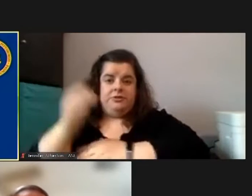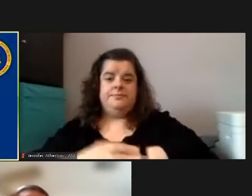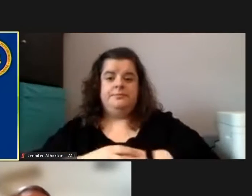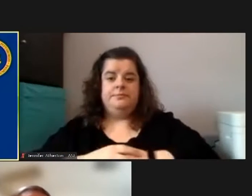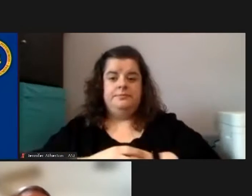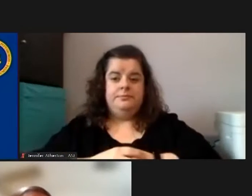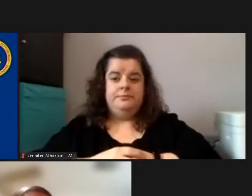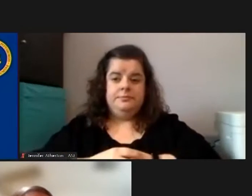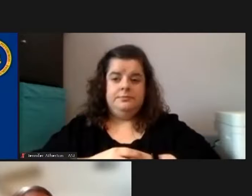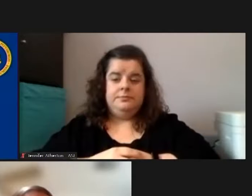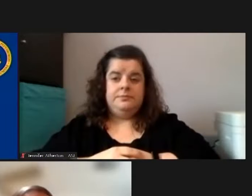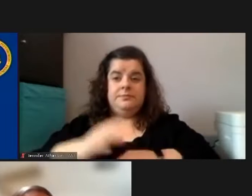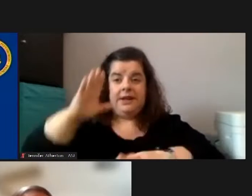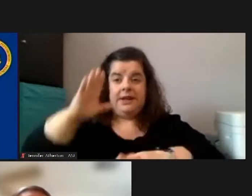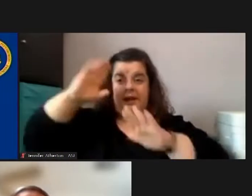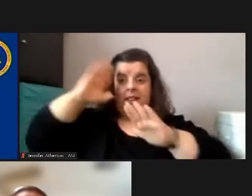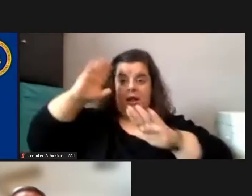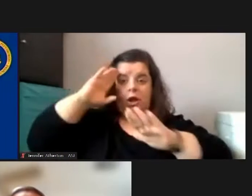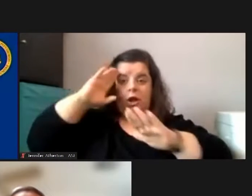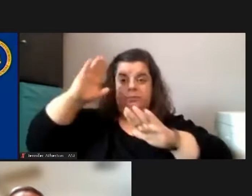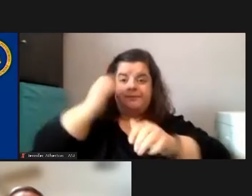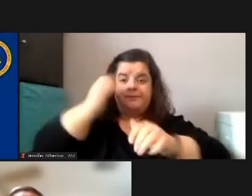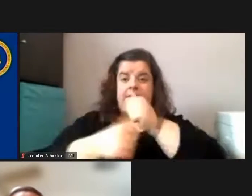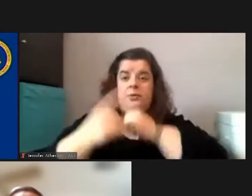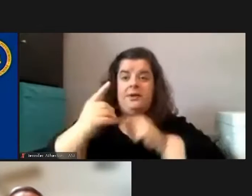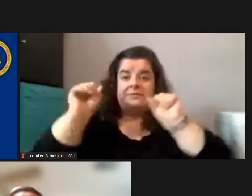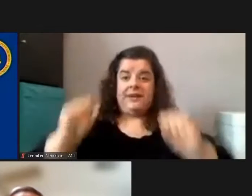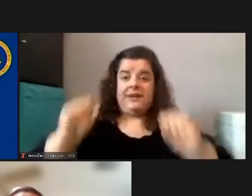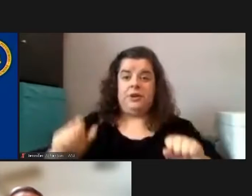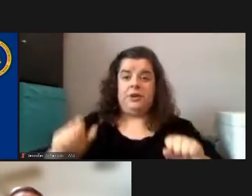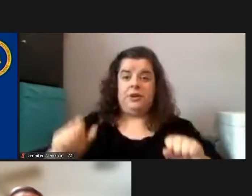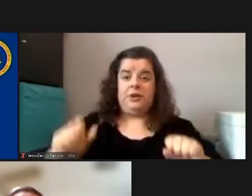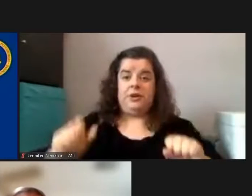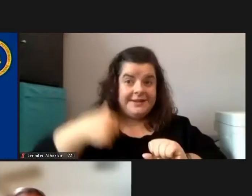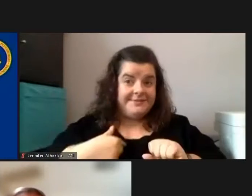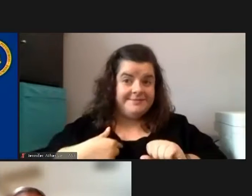Hello, everyone. Can everybody hear me?